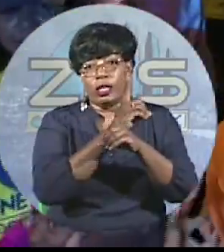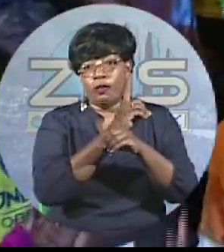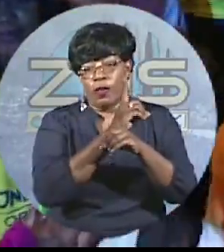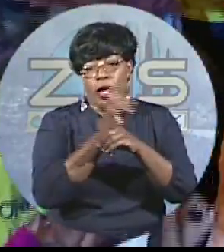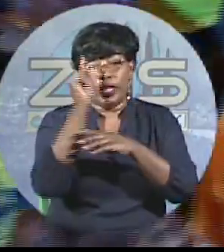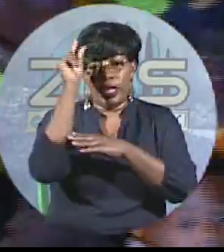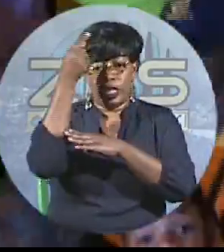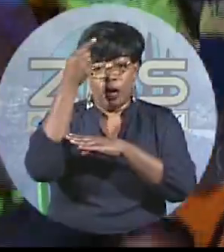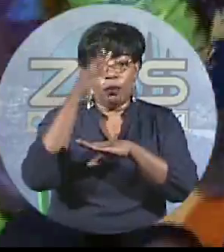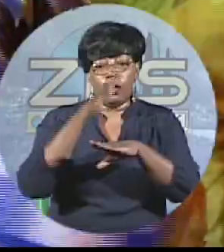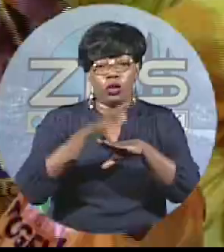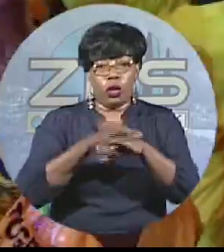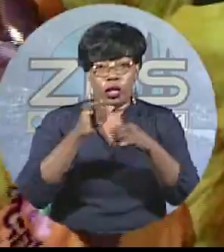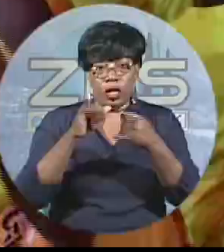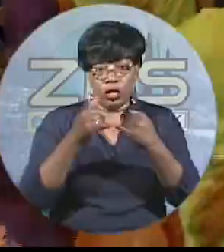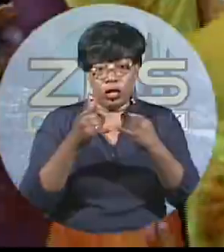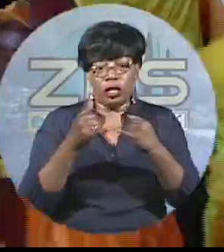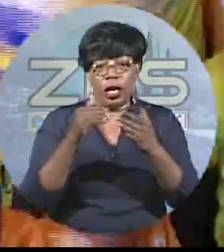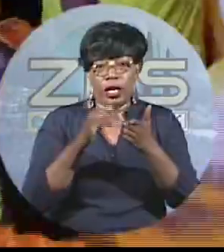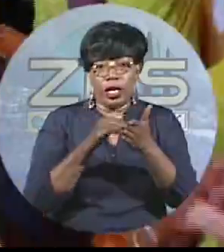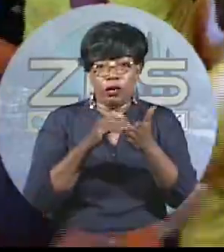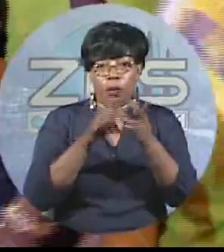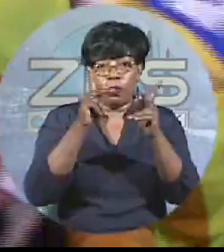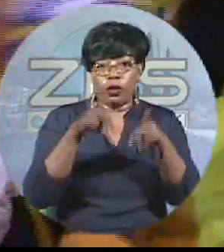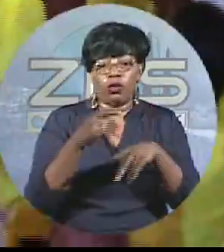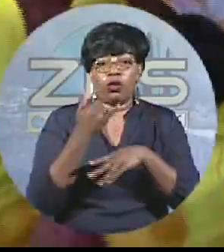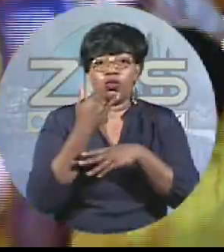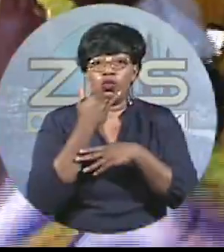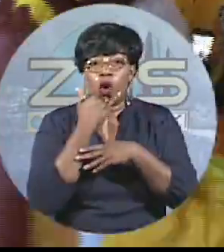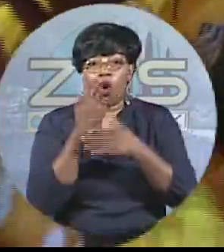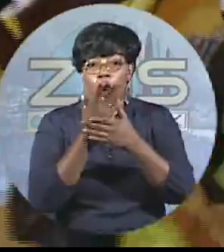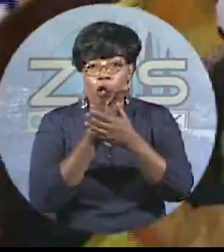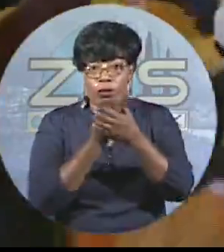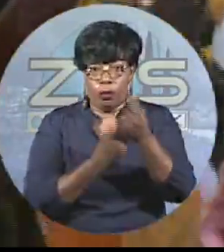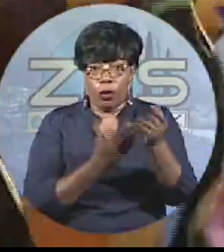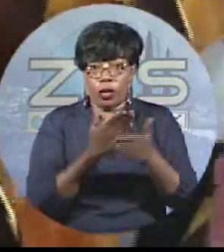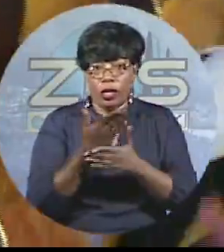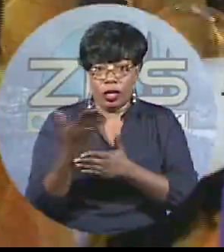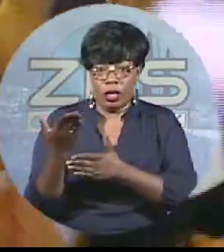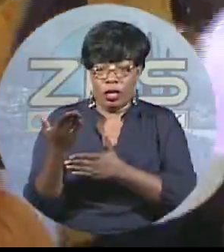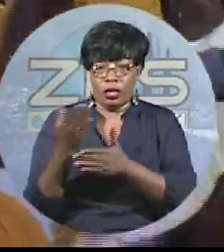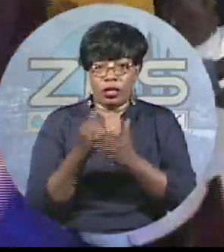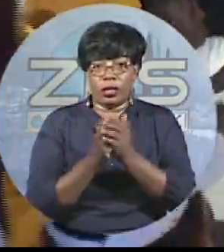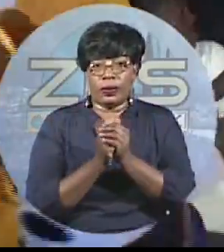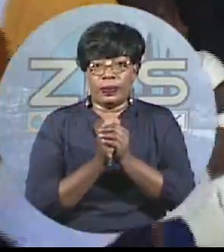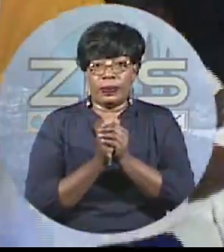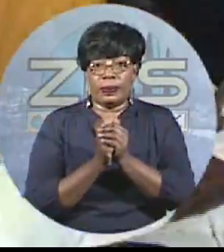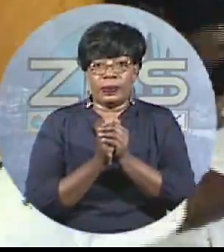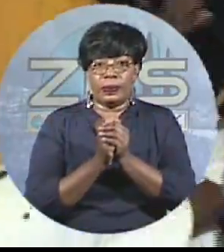controversial issues, contending that critics have been wrong on both scores.